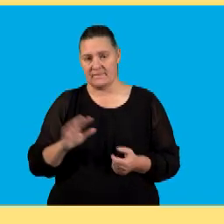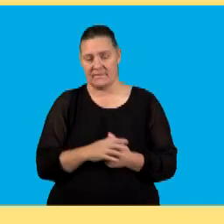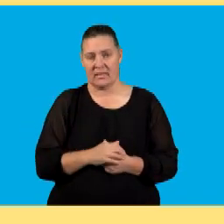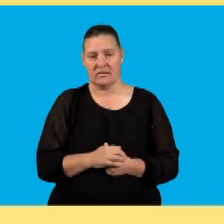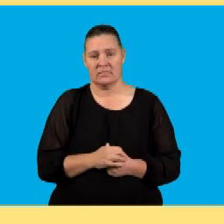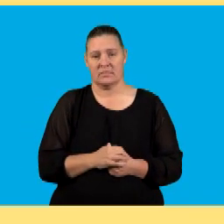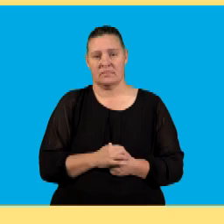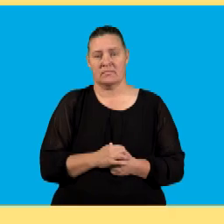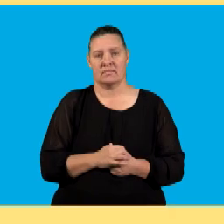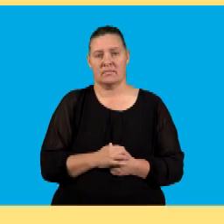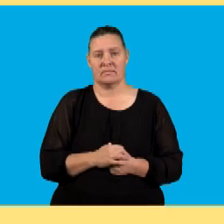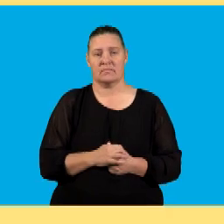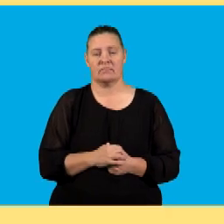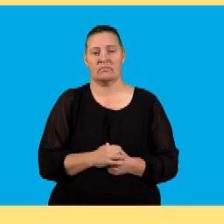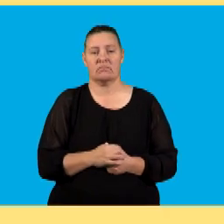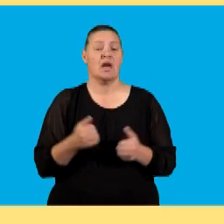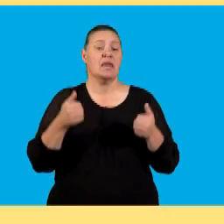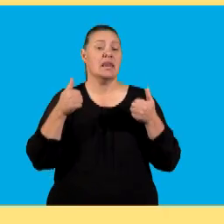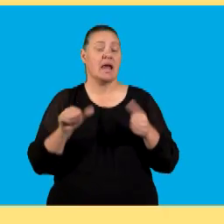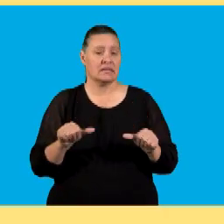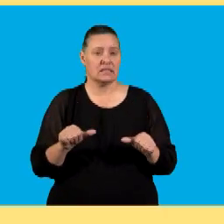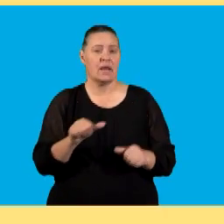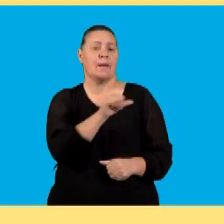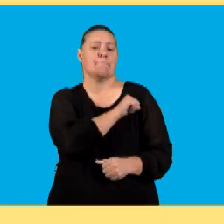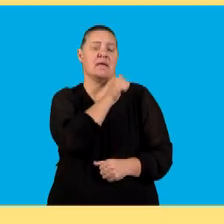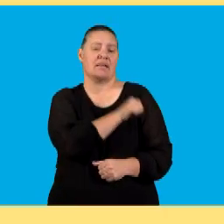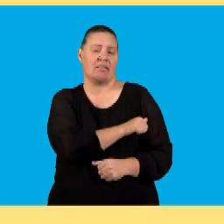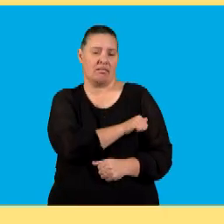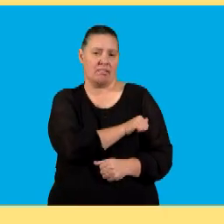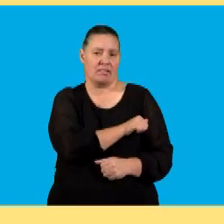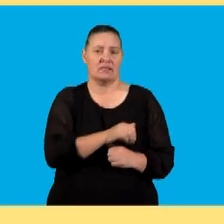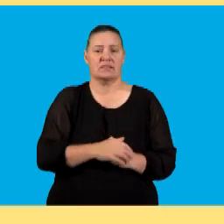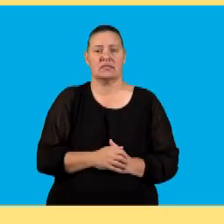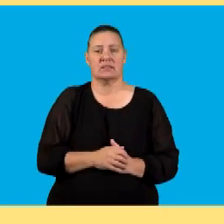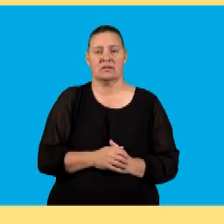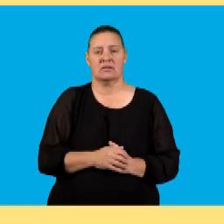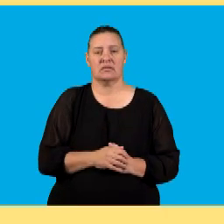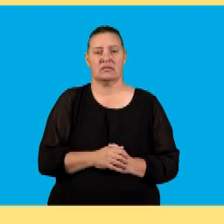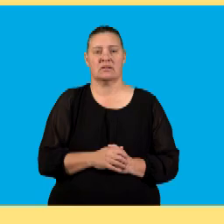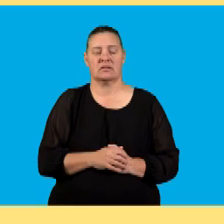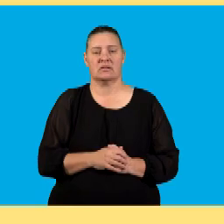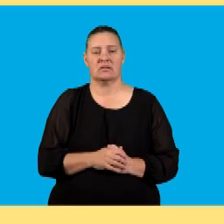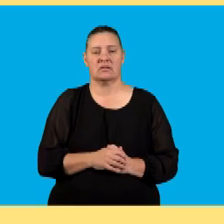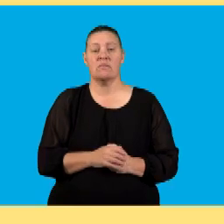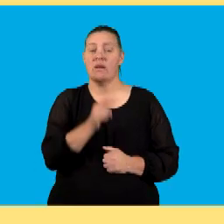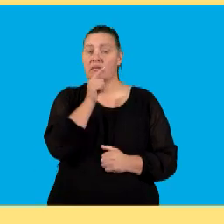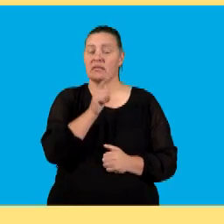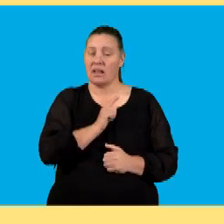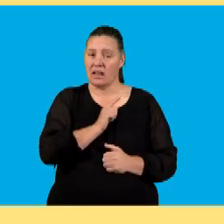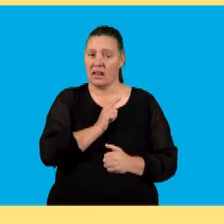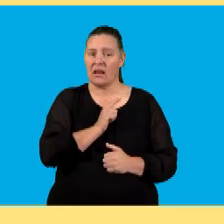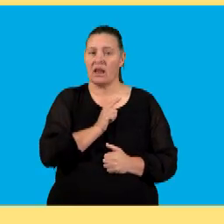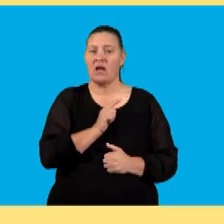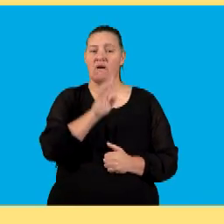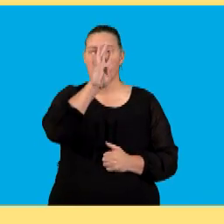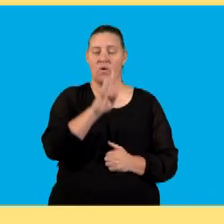1,005. 1,005. The next one is medical aid. Medical aid, they are